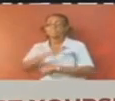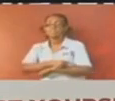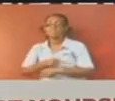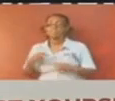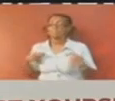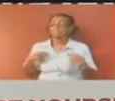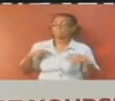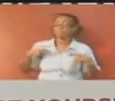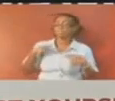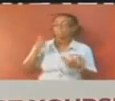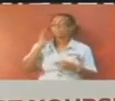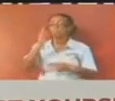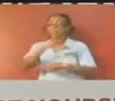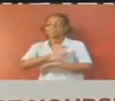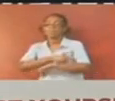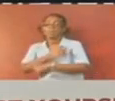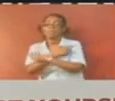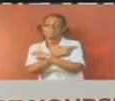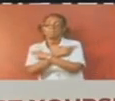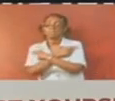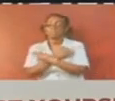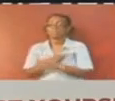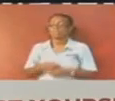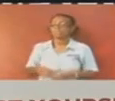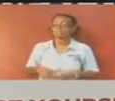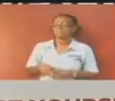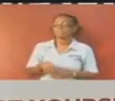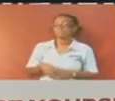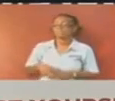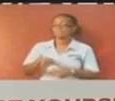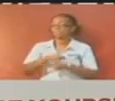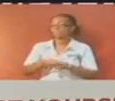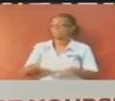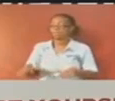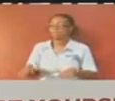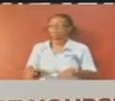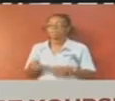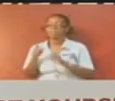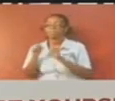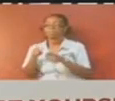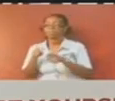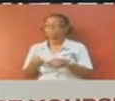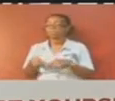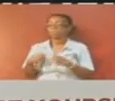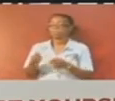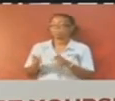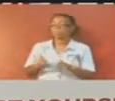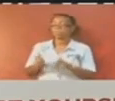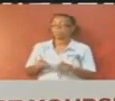the relaxation should not affect our response. We kept saying that, relax,